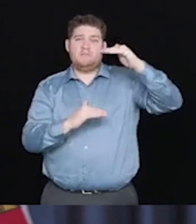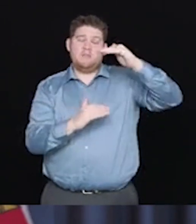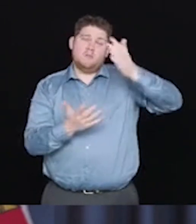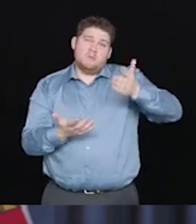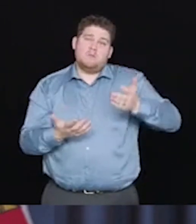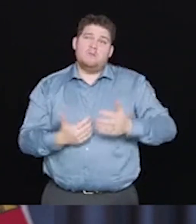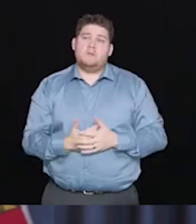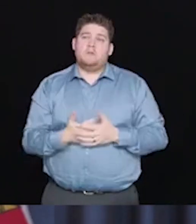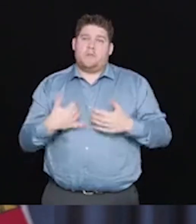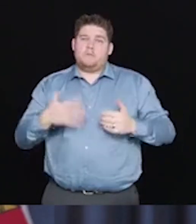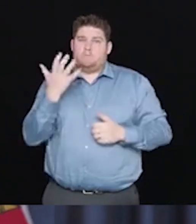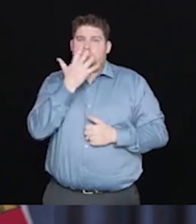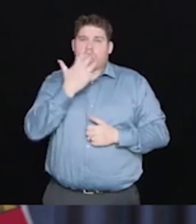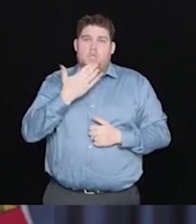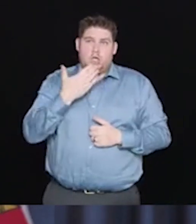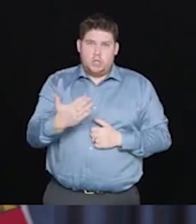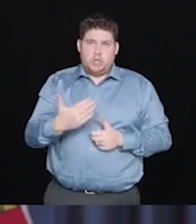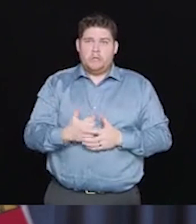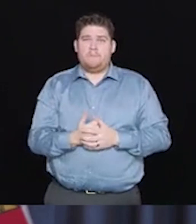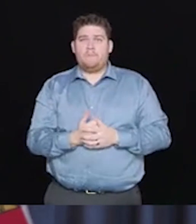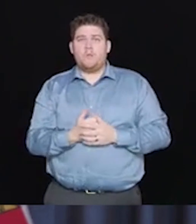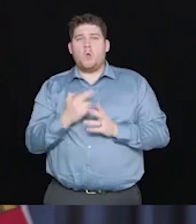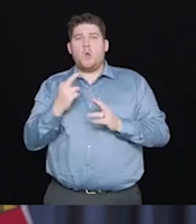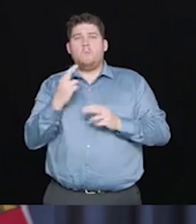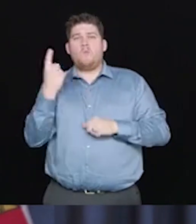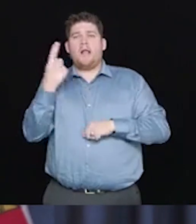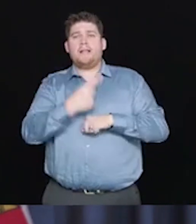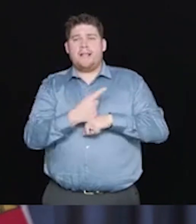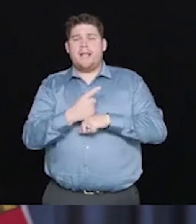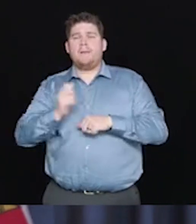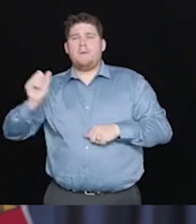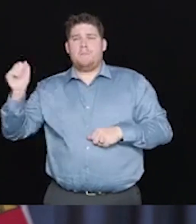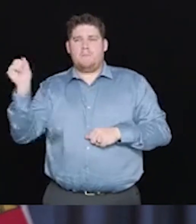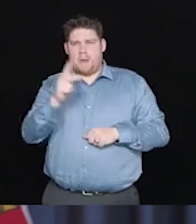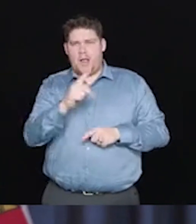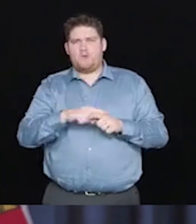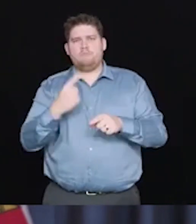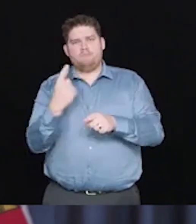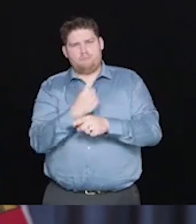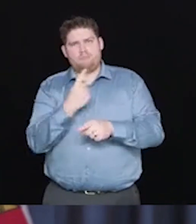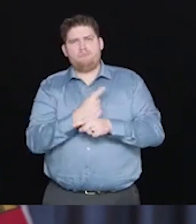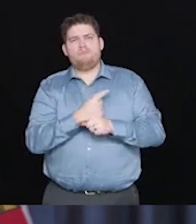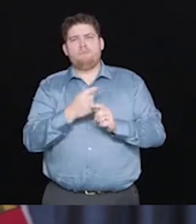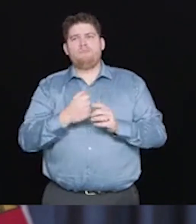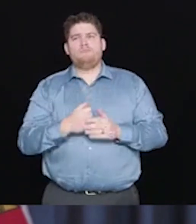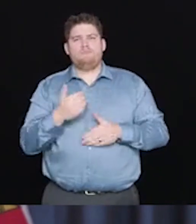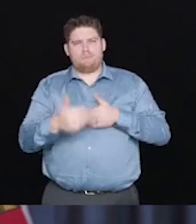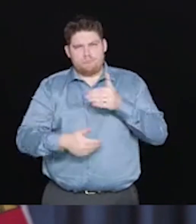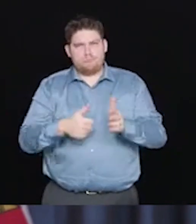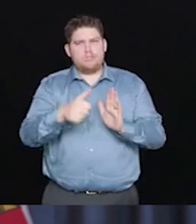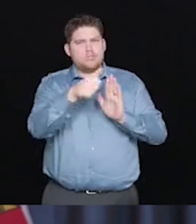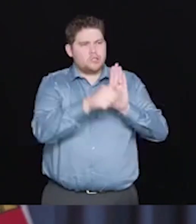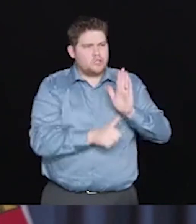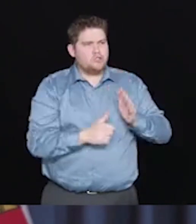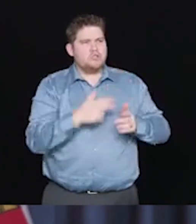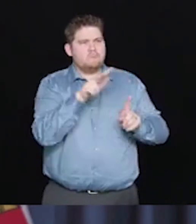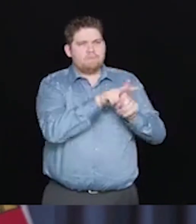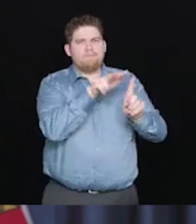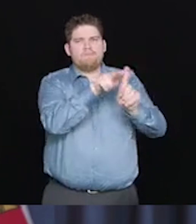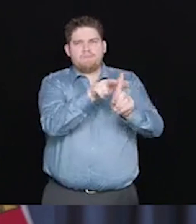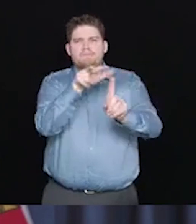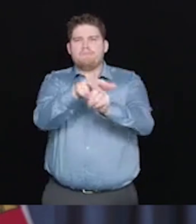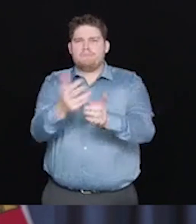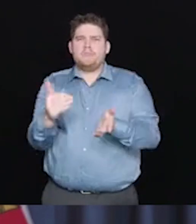back to work, because that will be a huge priority. And the cost of delay will also have been felt in the months